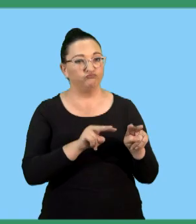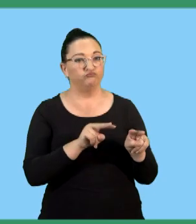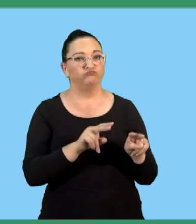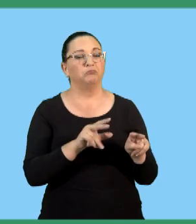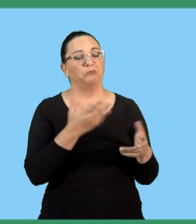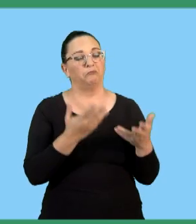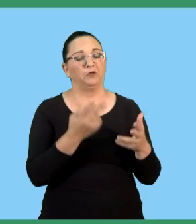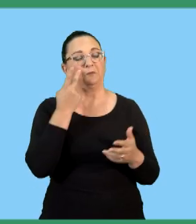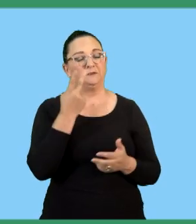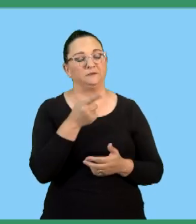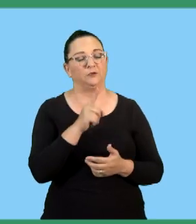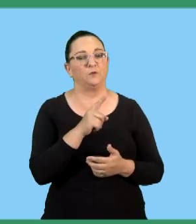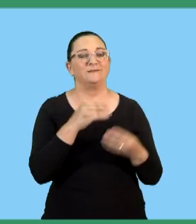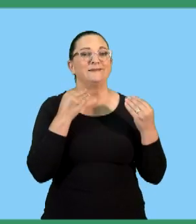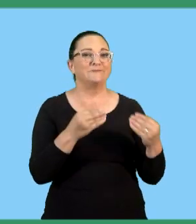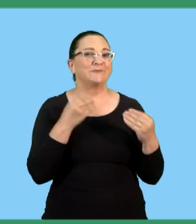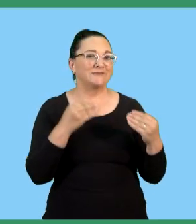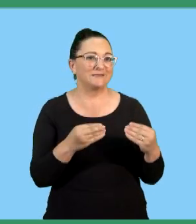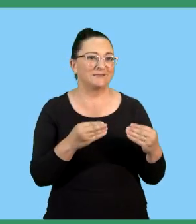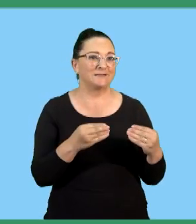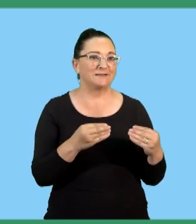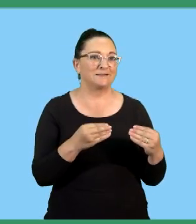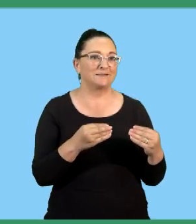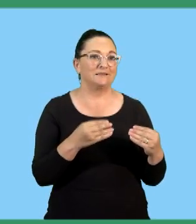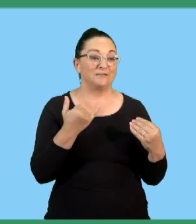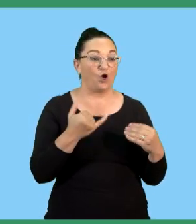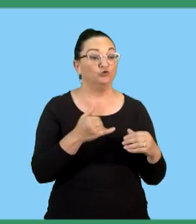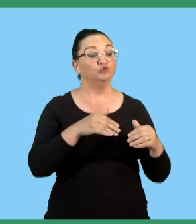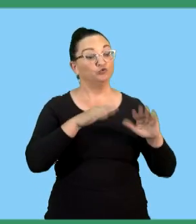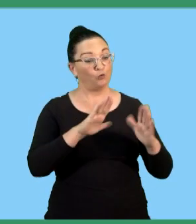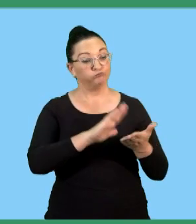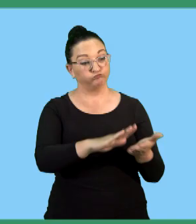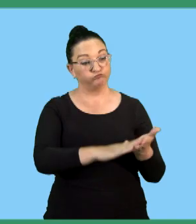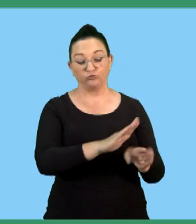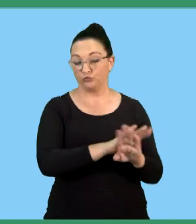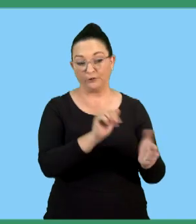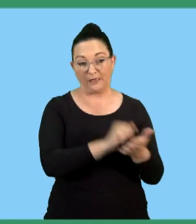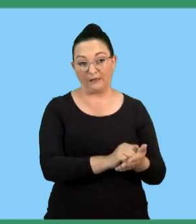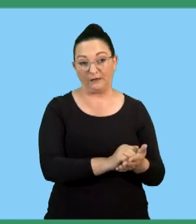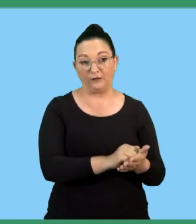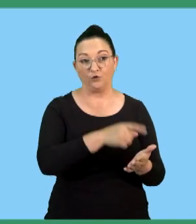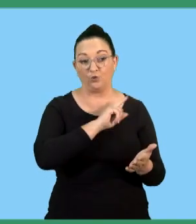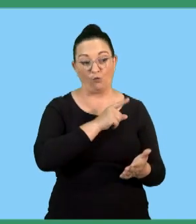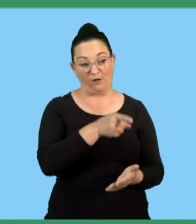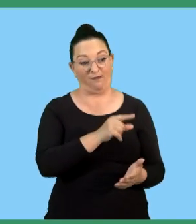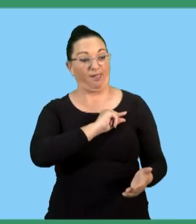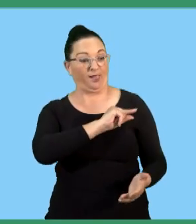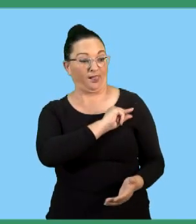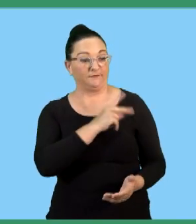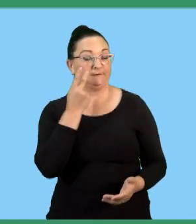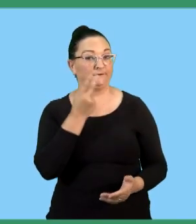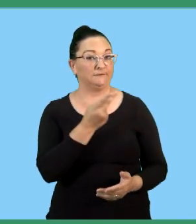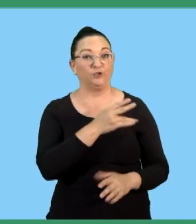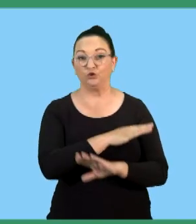a labor inspector could order the business to stop operating should the business be found guilty